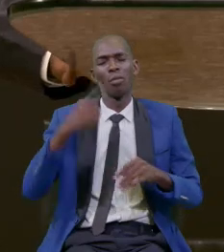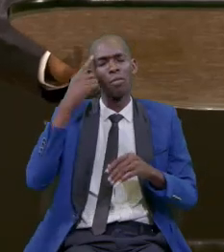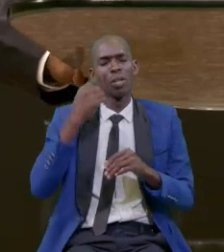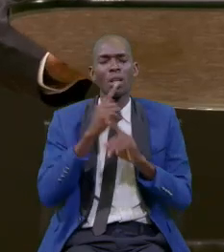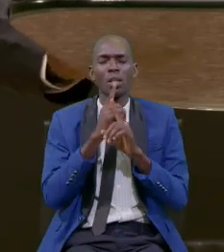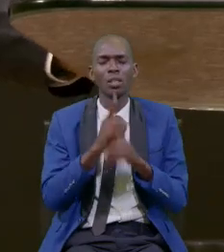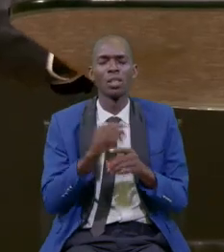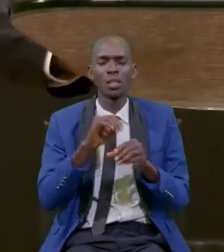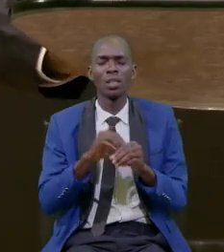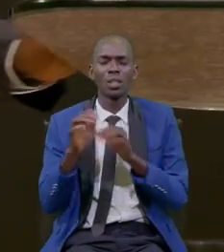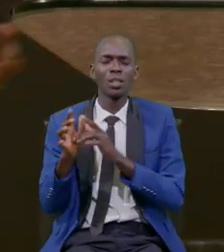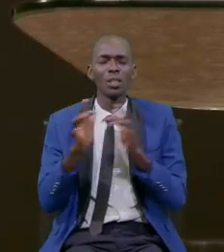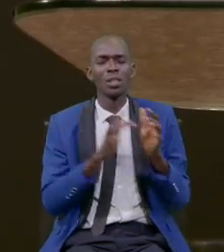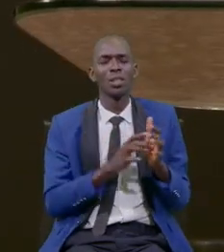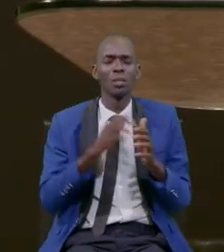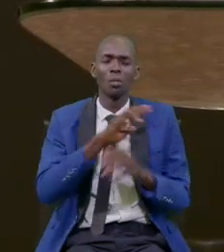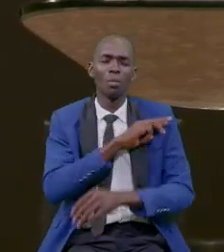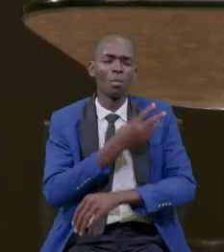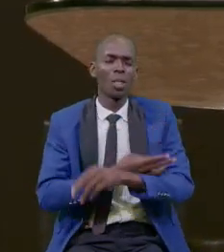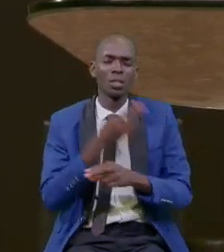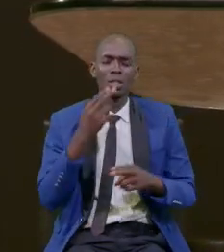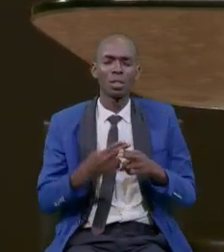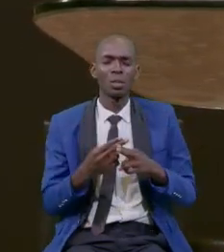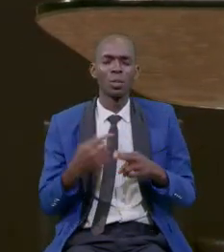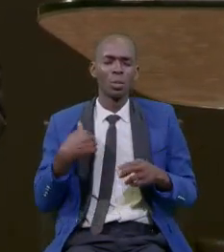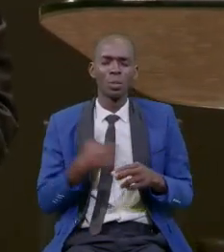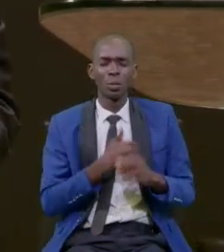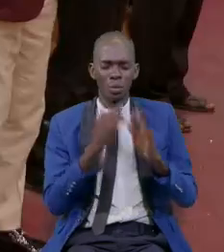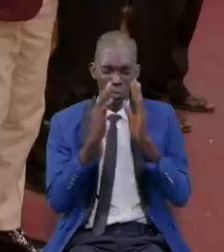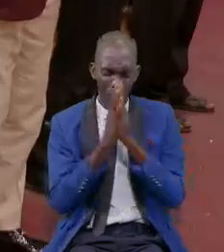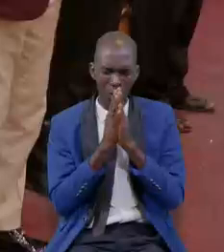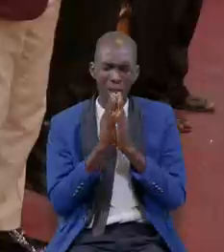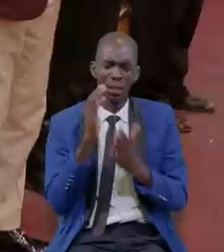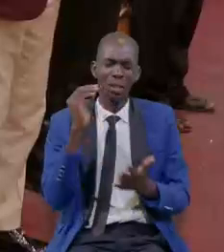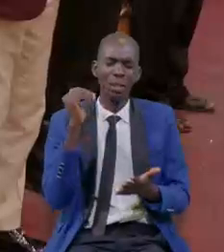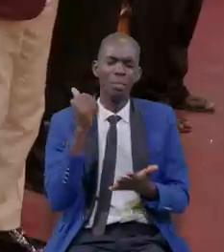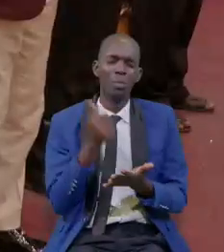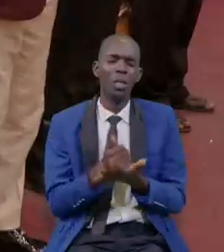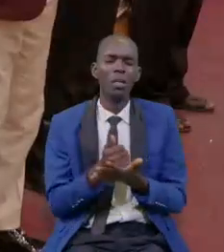In Jesus' mighty name we pray. Amen.